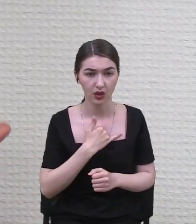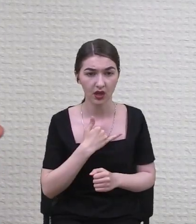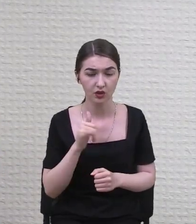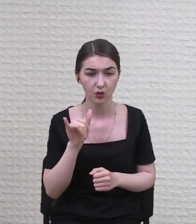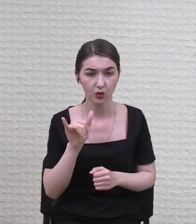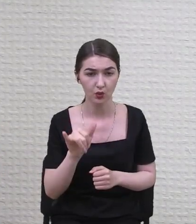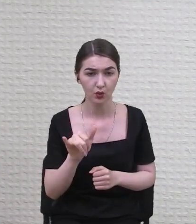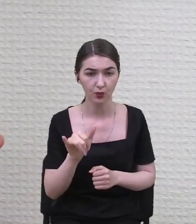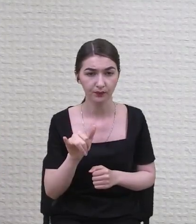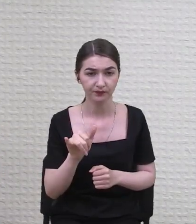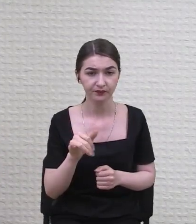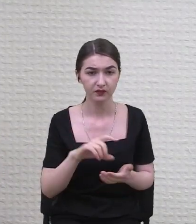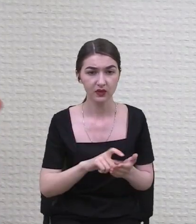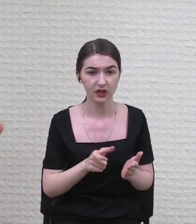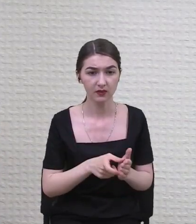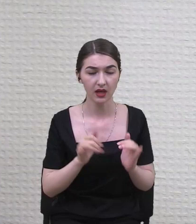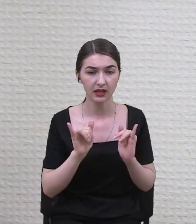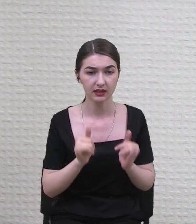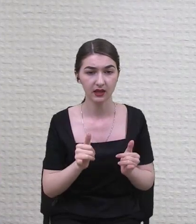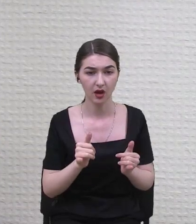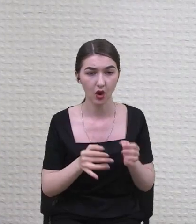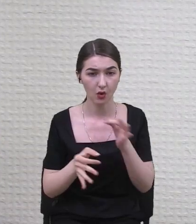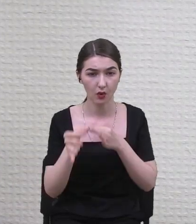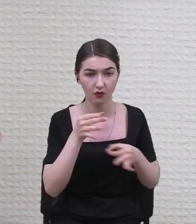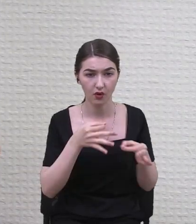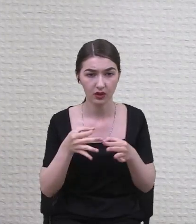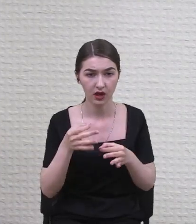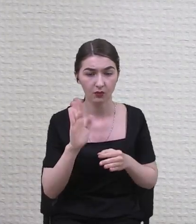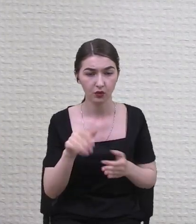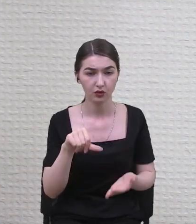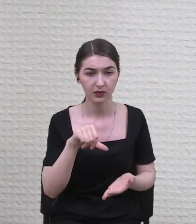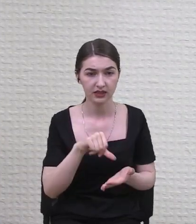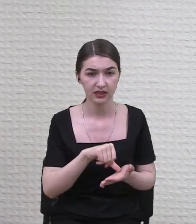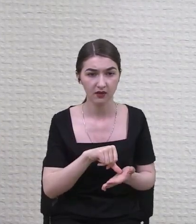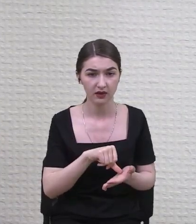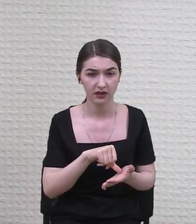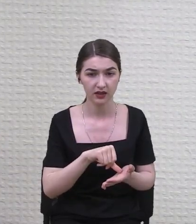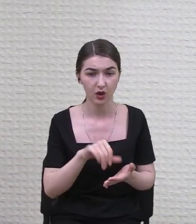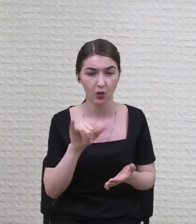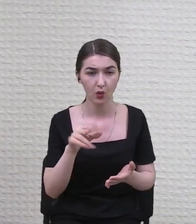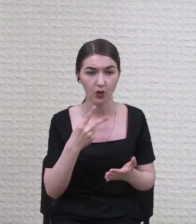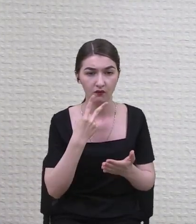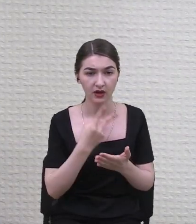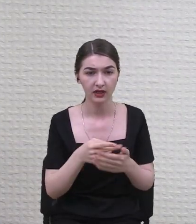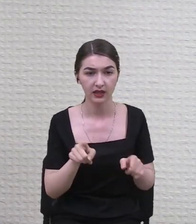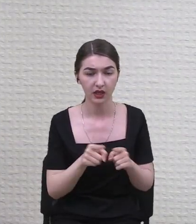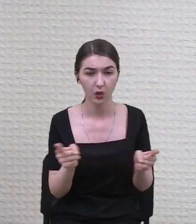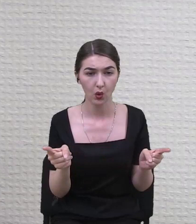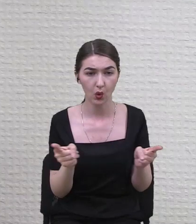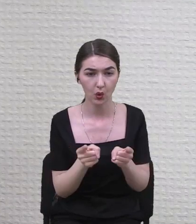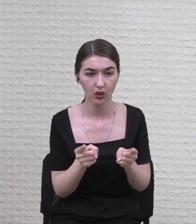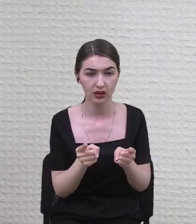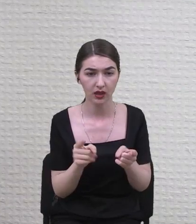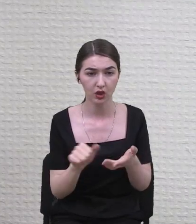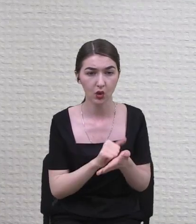sort of handouts or one-page briefs so that you'll be able to share them with other organizations as well. We'll promote them